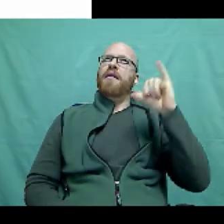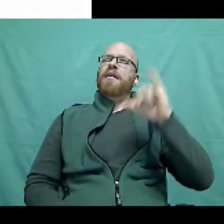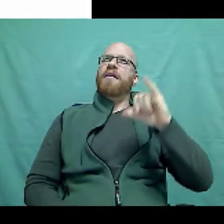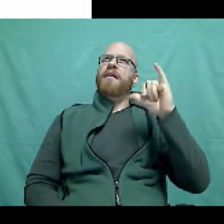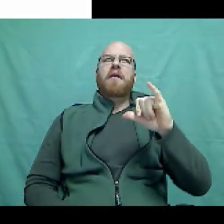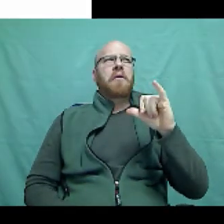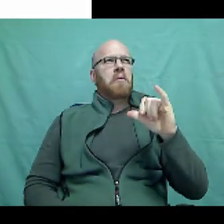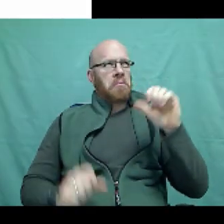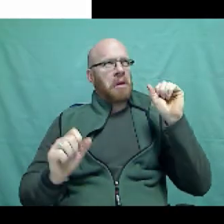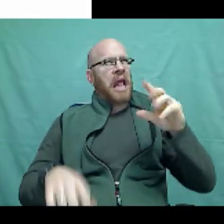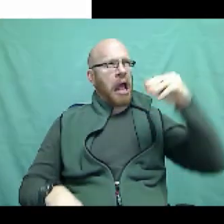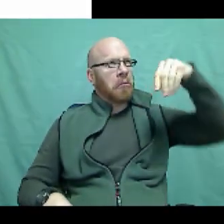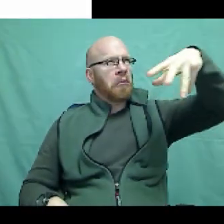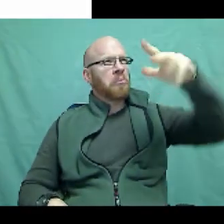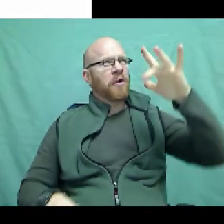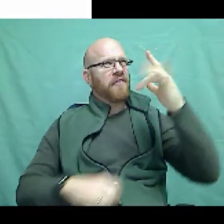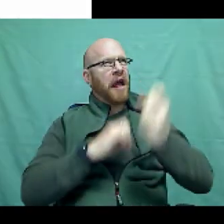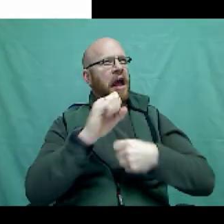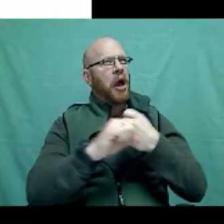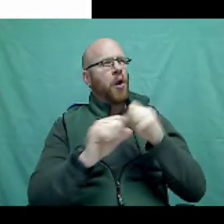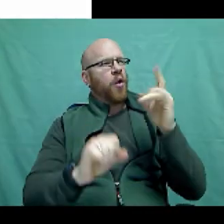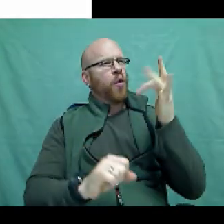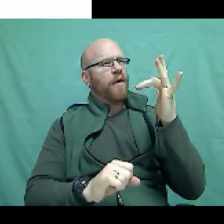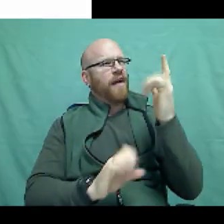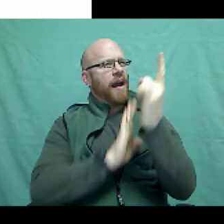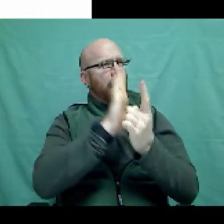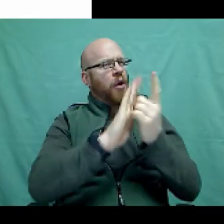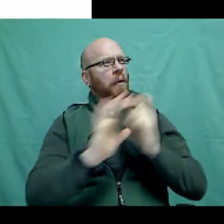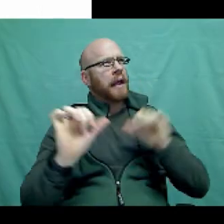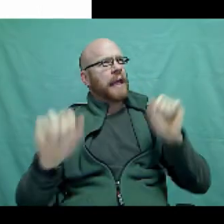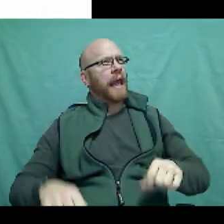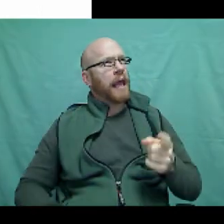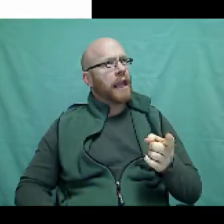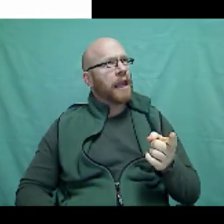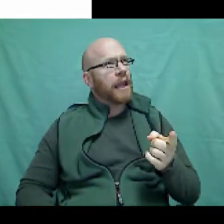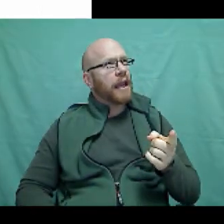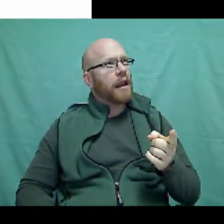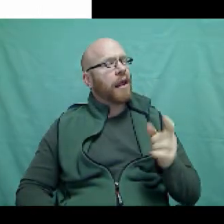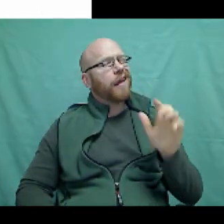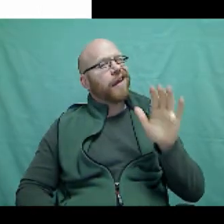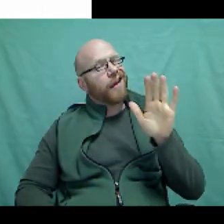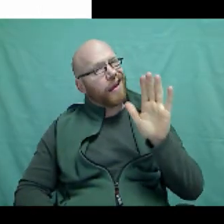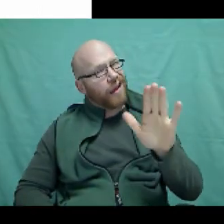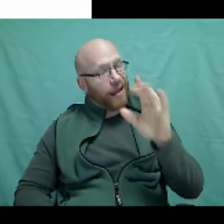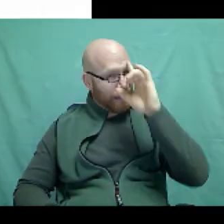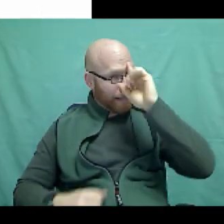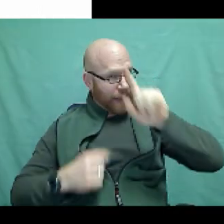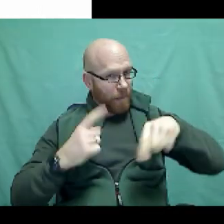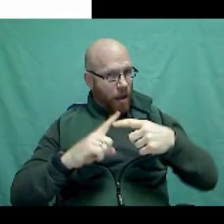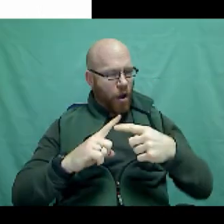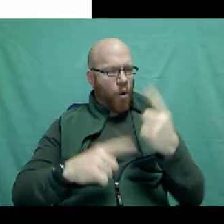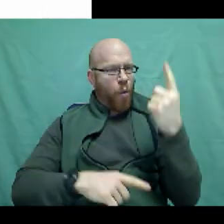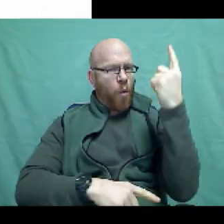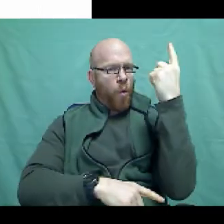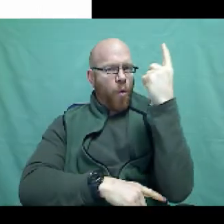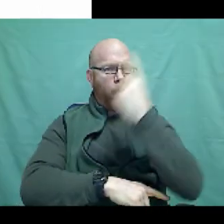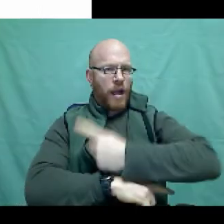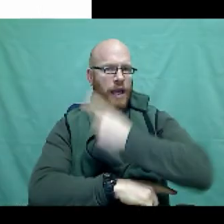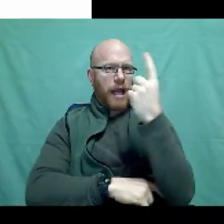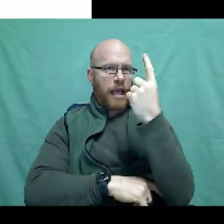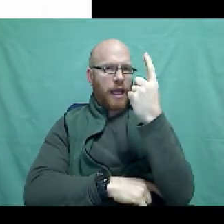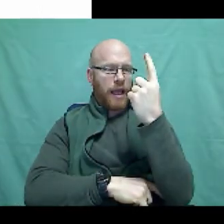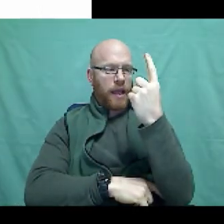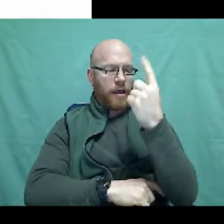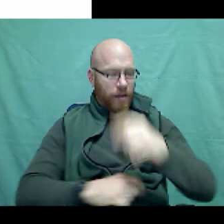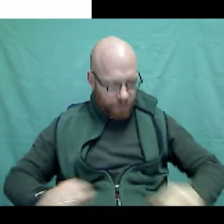it, it could be on for 25 hours straight, so that's not that's not the reason, but the reason being we're